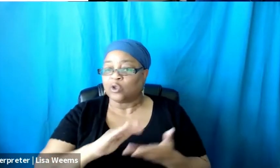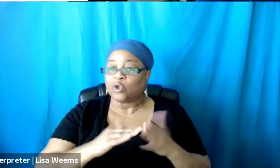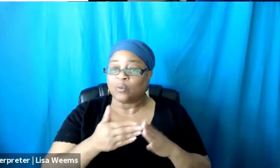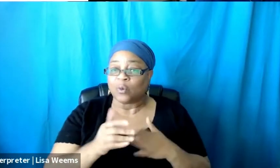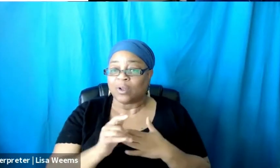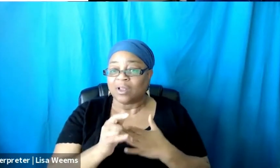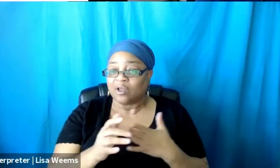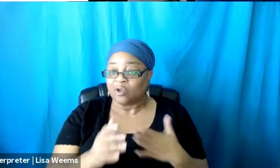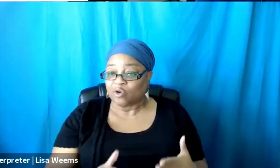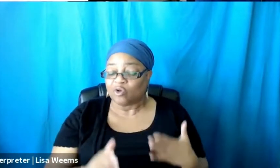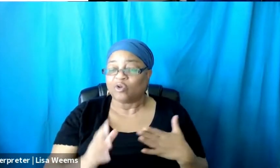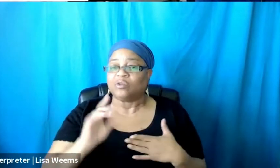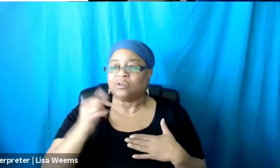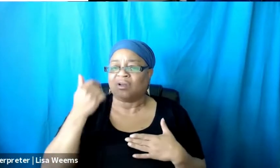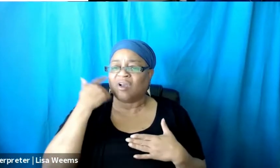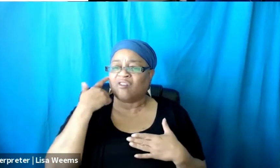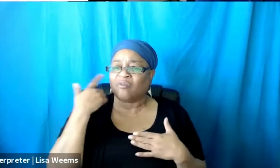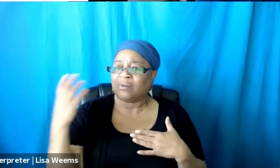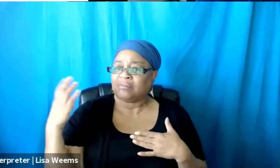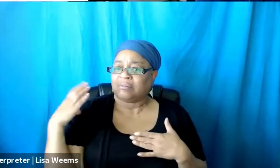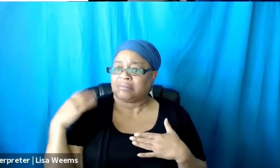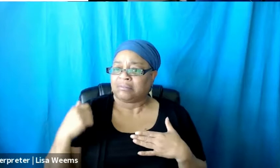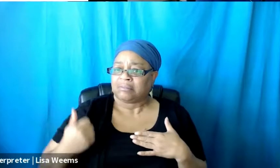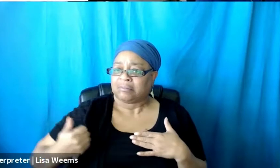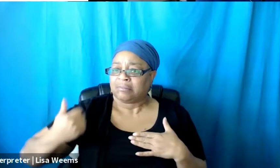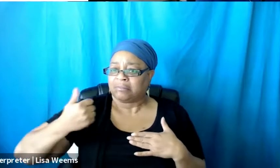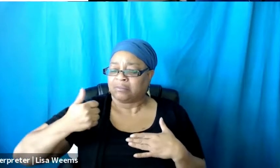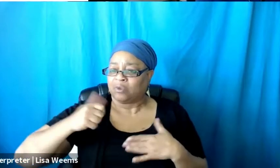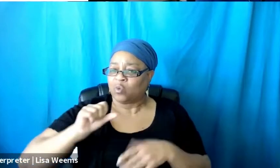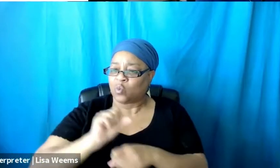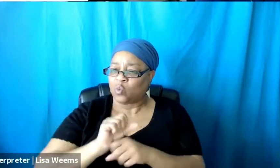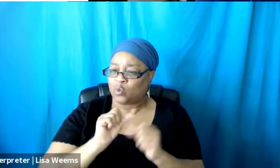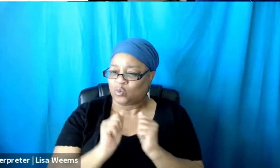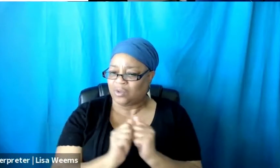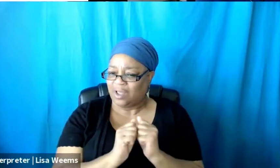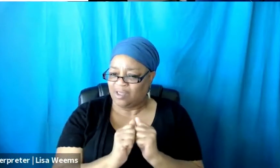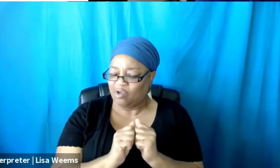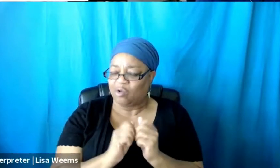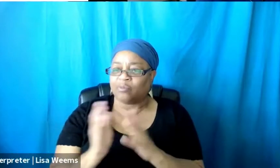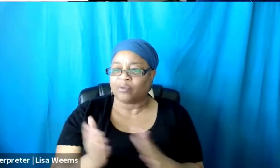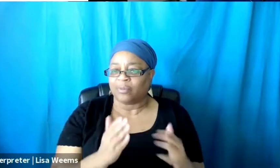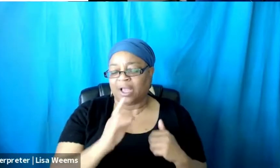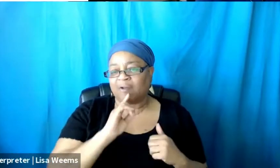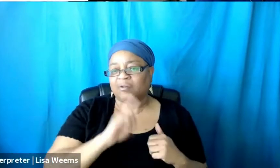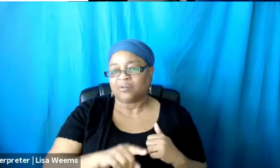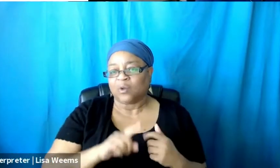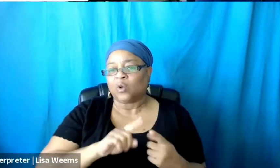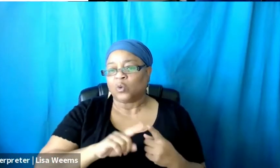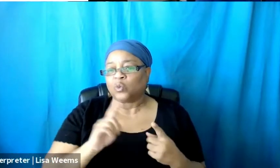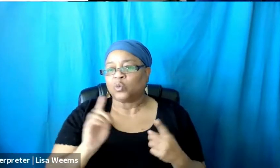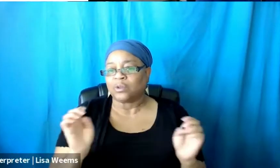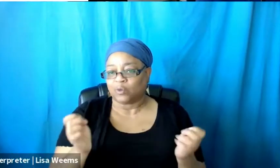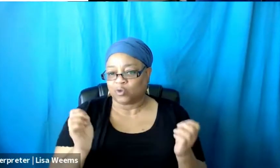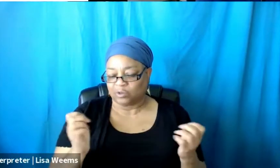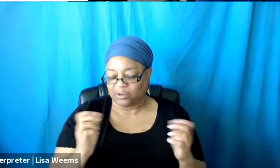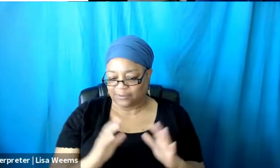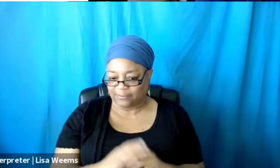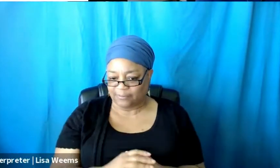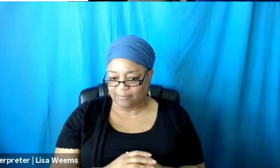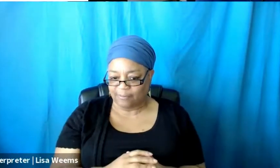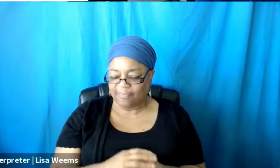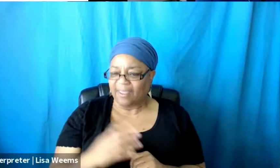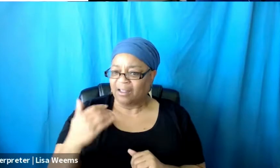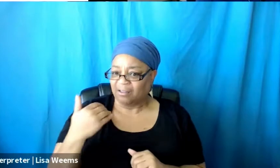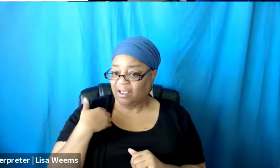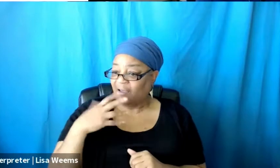government officials, to all work together to prepare and respond to emergencies. And there's an excellent